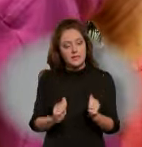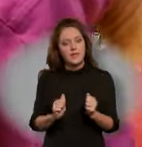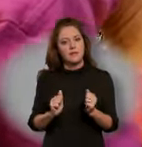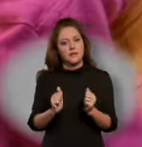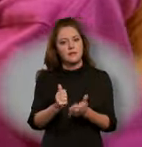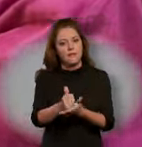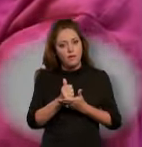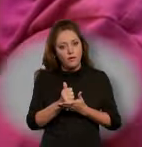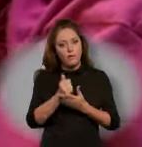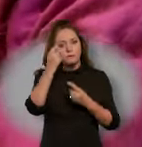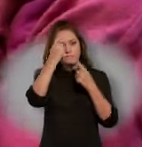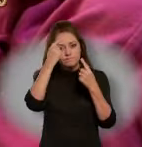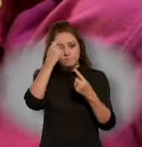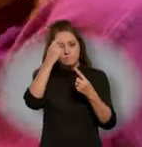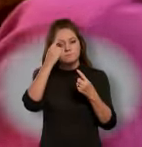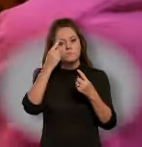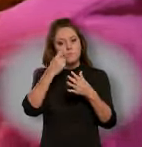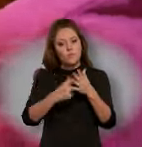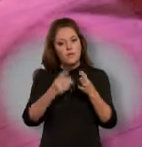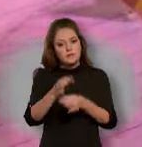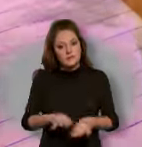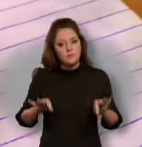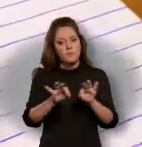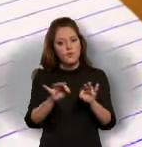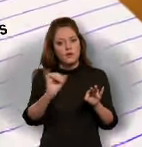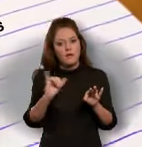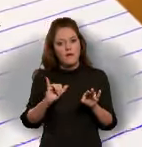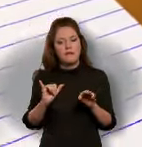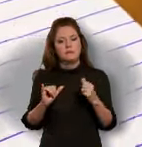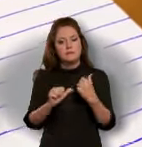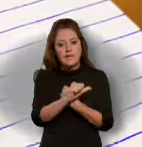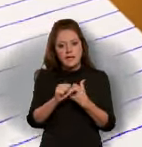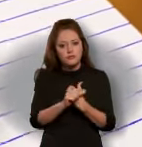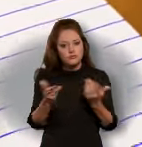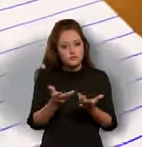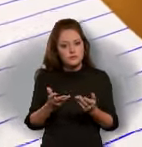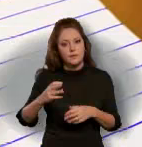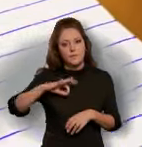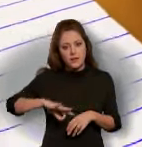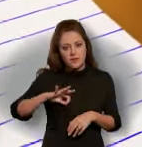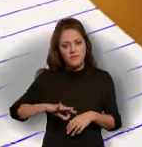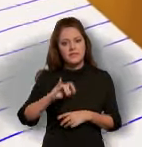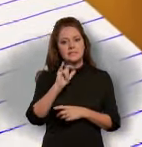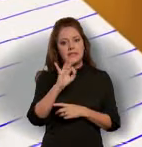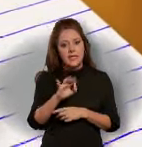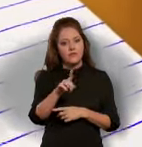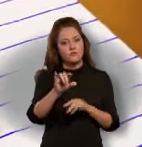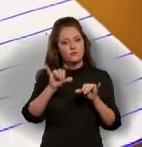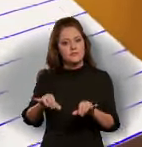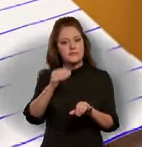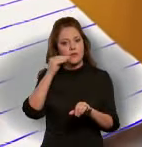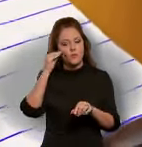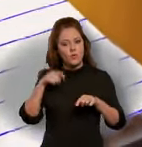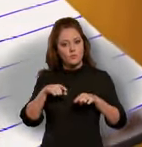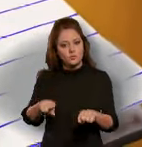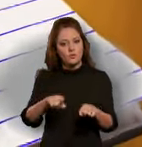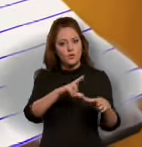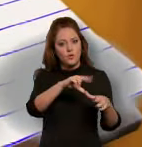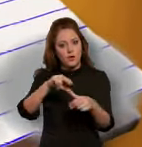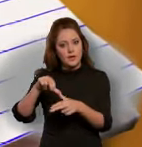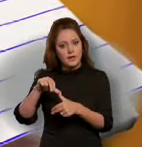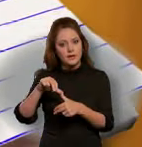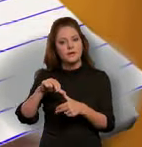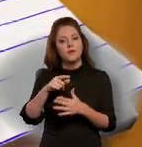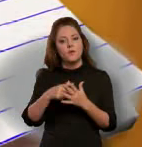big help in thinking through important planning questions like what dangers and benefits are there for your child in staying home during a hurricane?